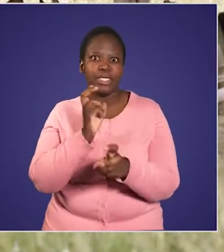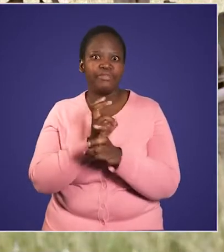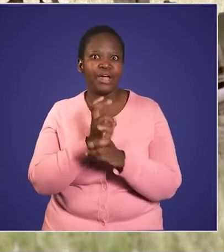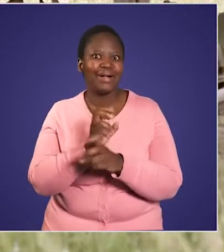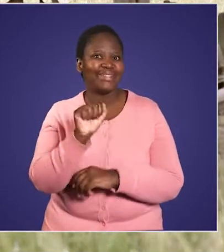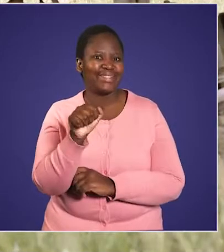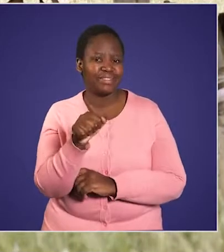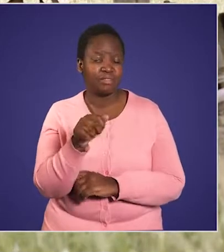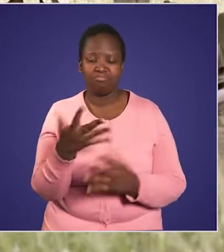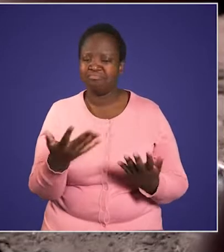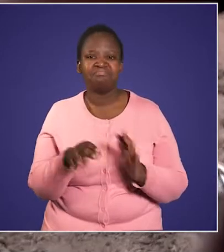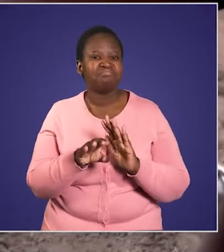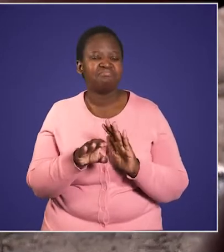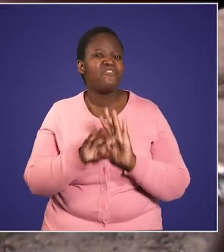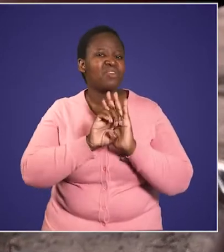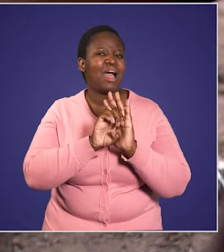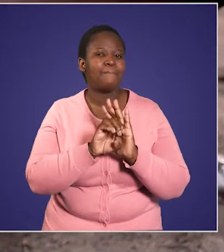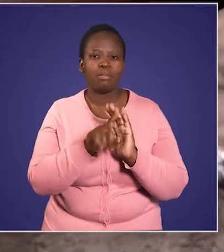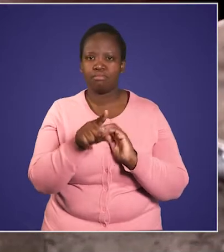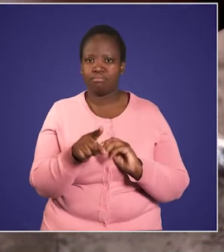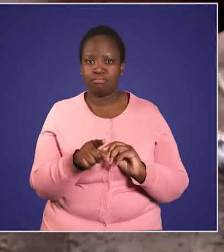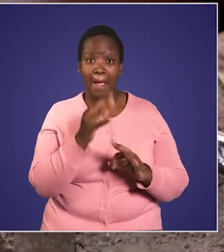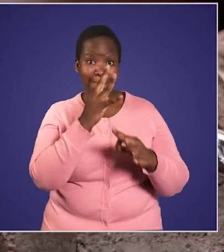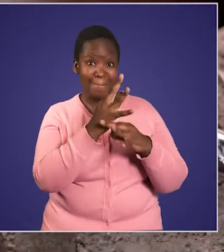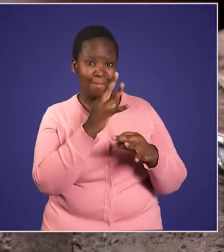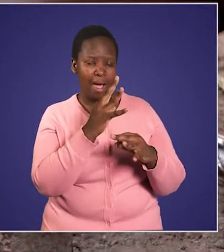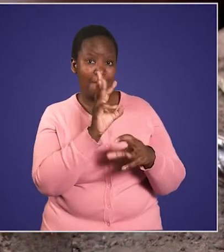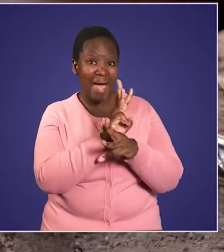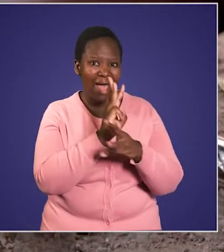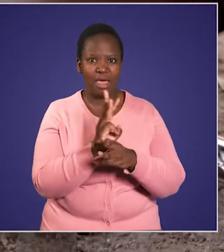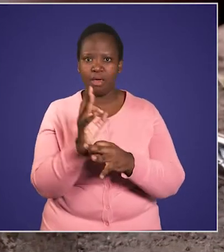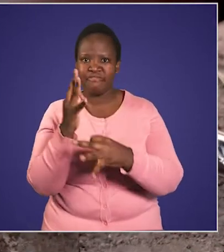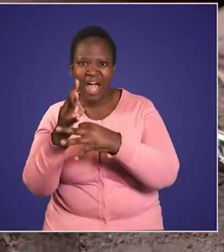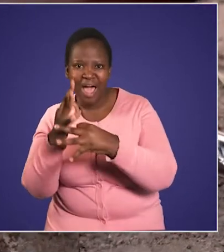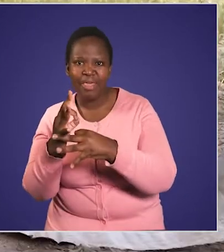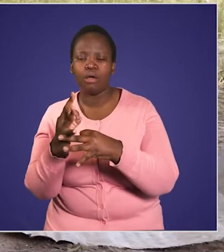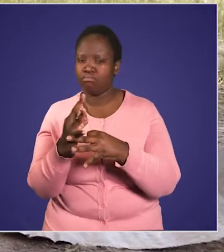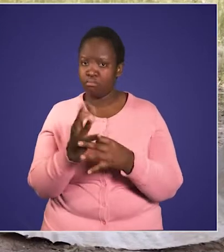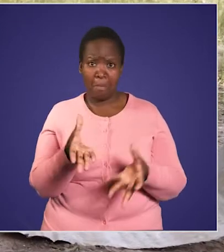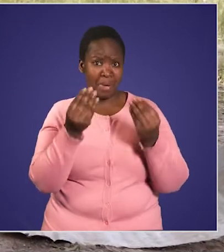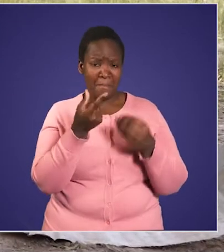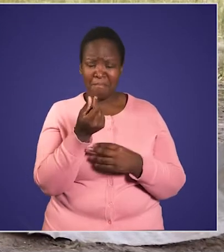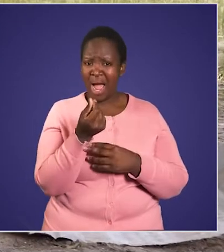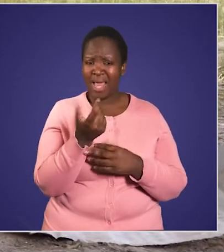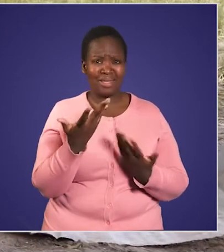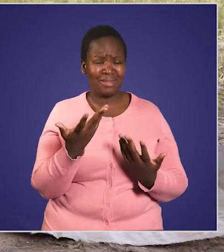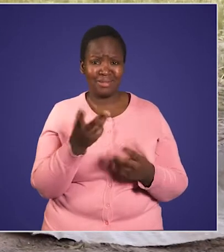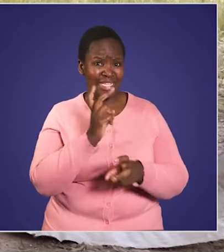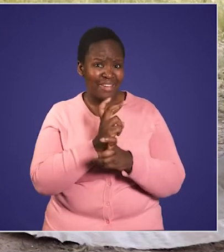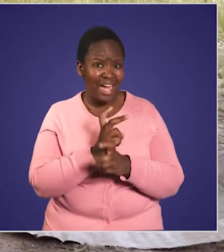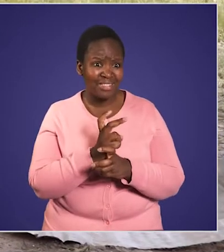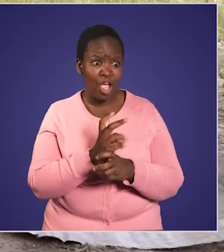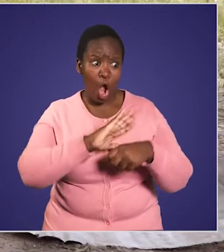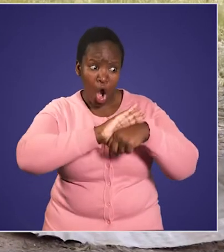Like for example, the parents. It was hard for them now to find money because COVID, wherever you go,